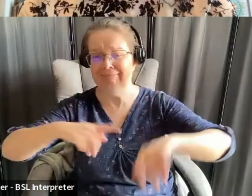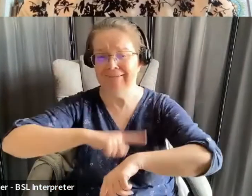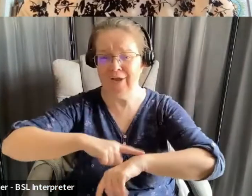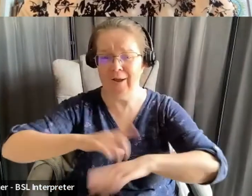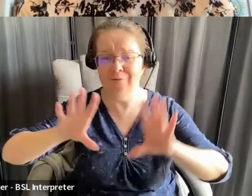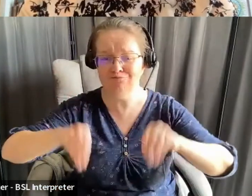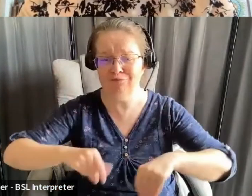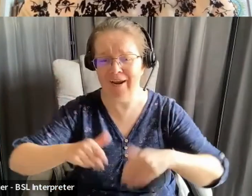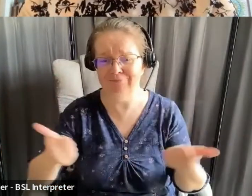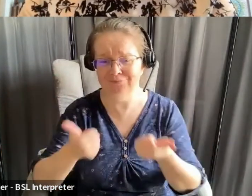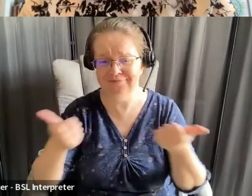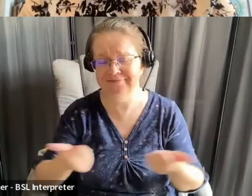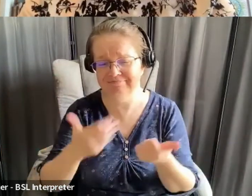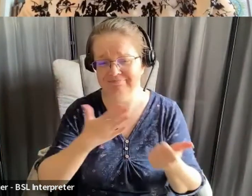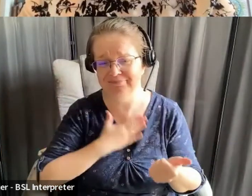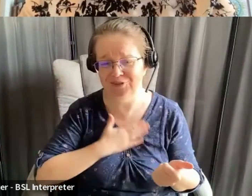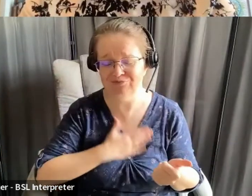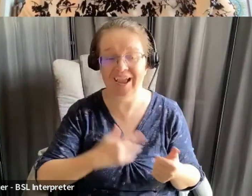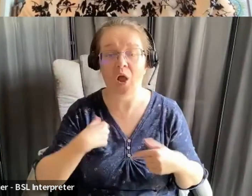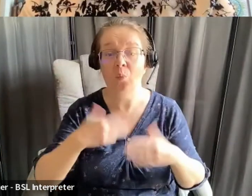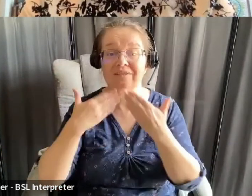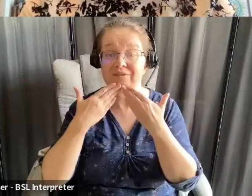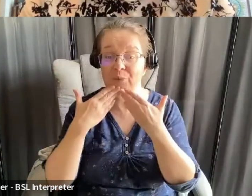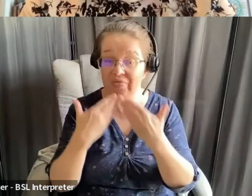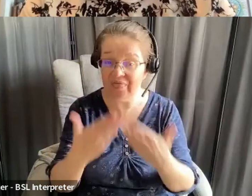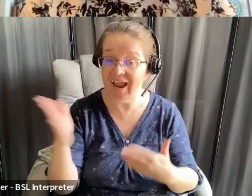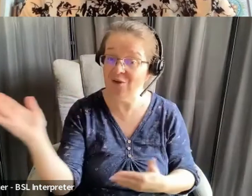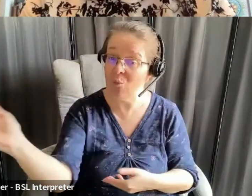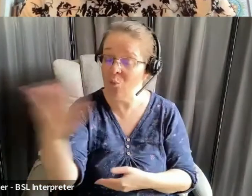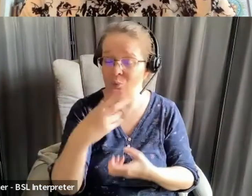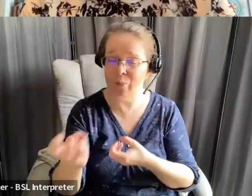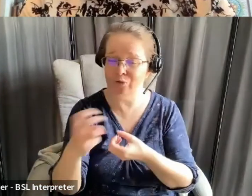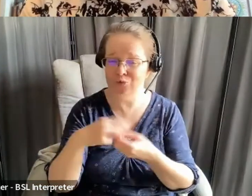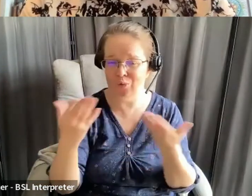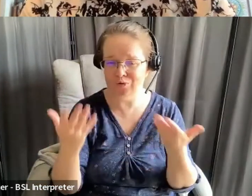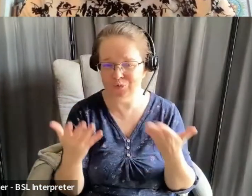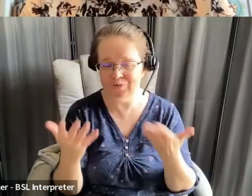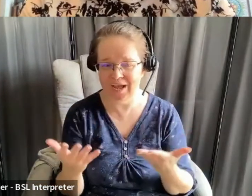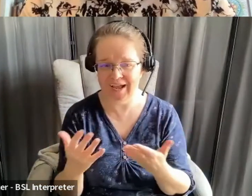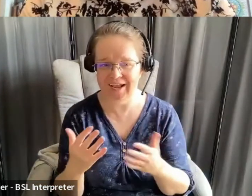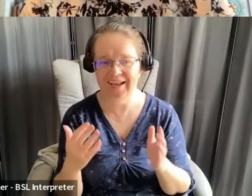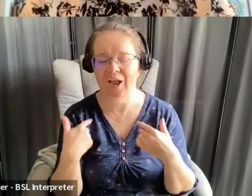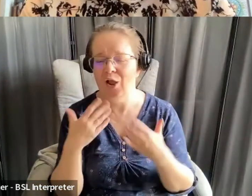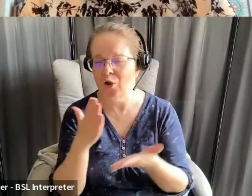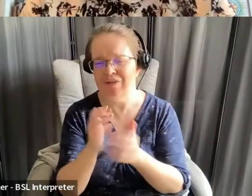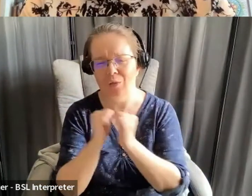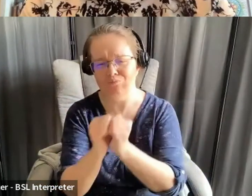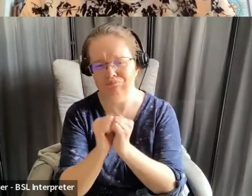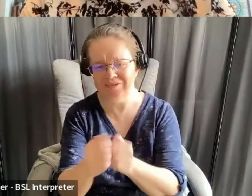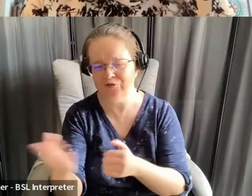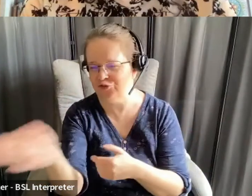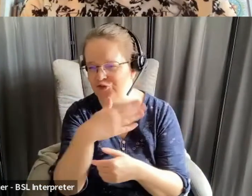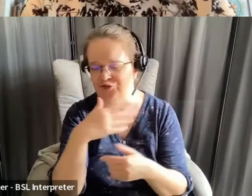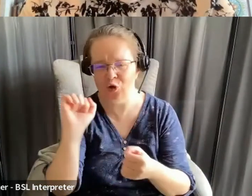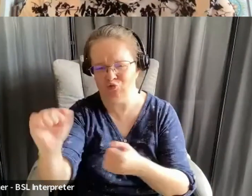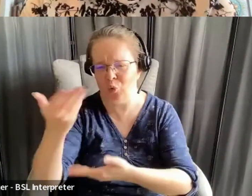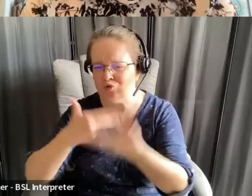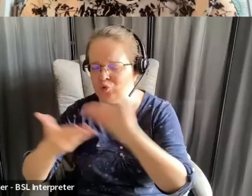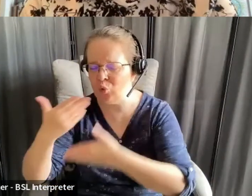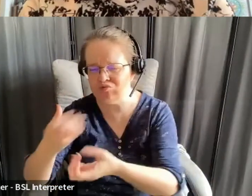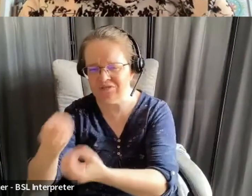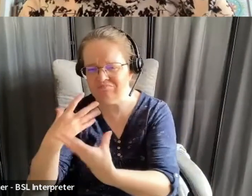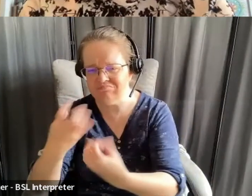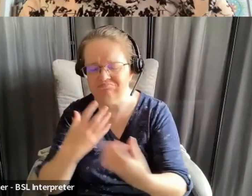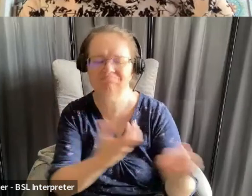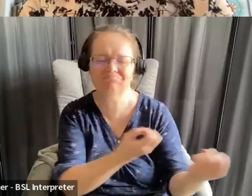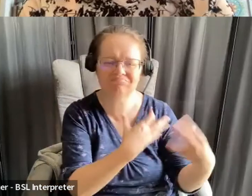and I wanted to say thank you all for joining us here today. We appreciate your own stories. We hope you